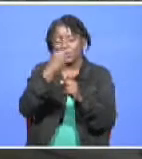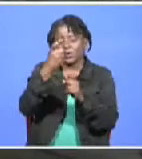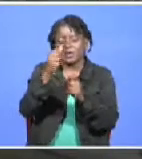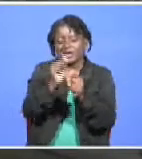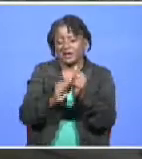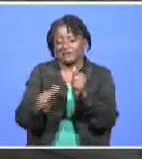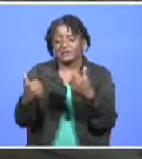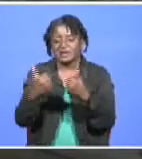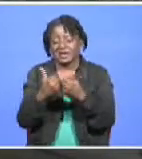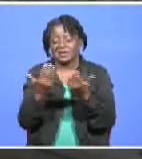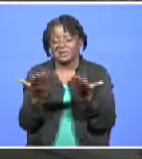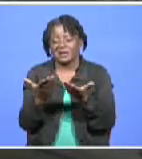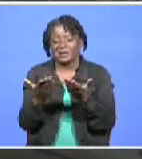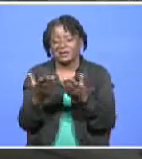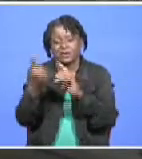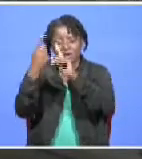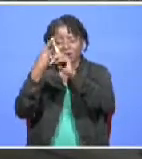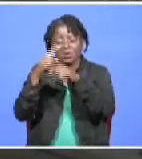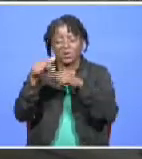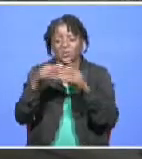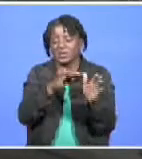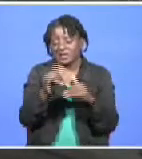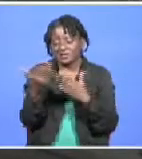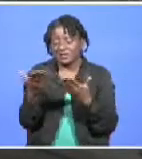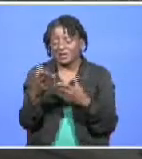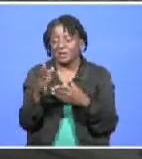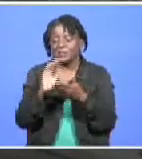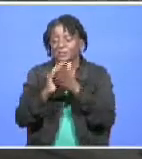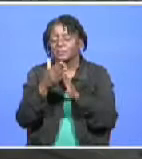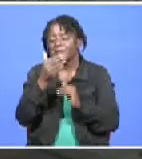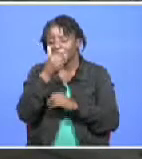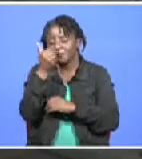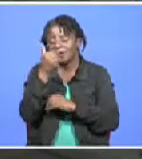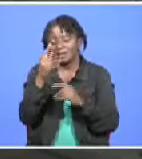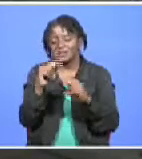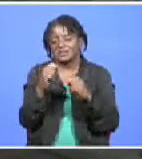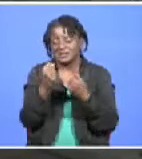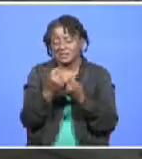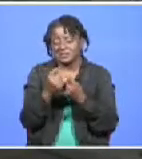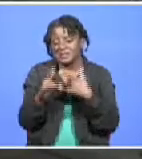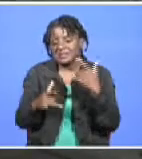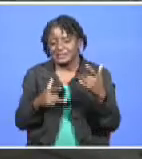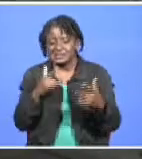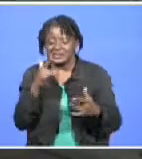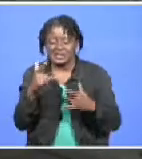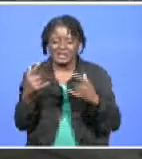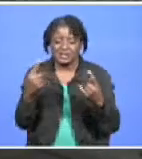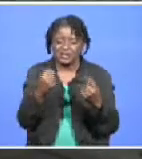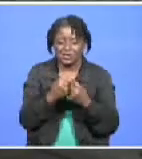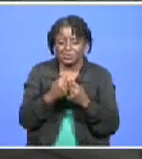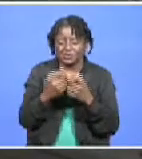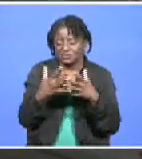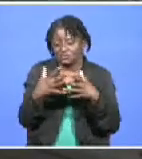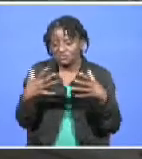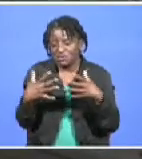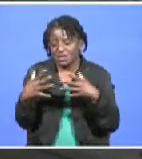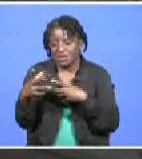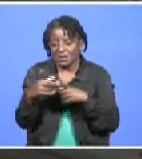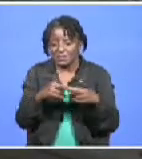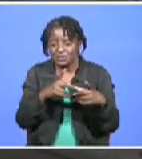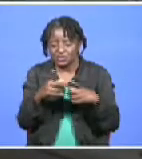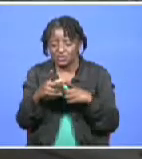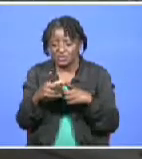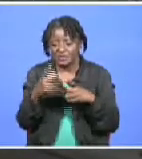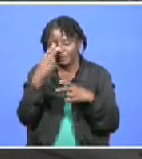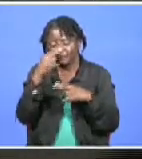here that we're a better team than when we landed. And so it's an exciting tournament, great competition, and it'll